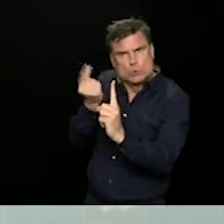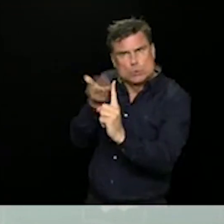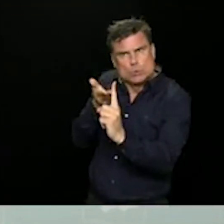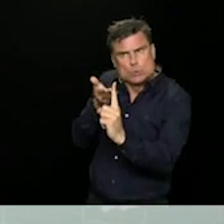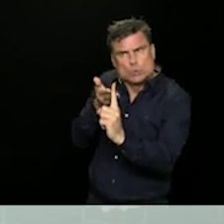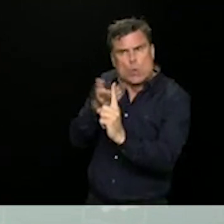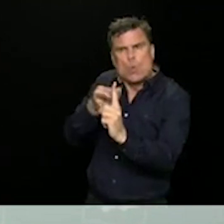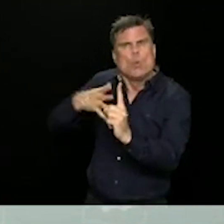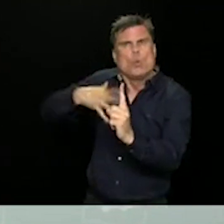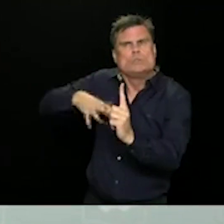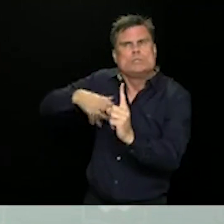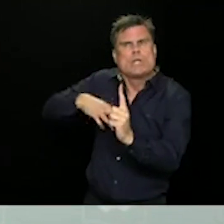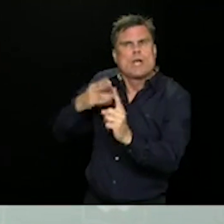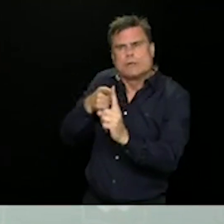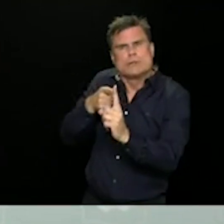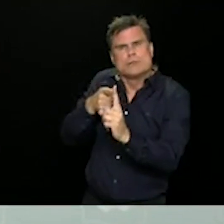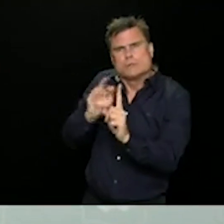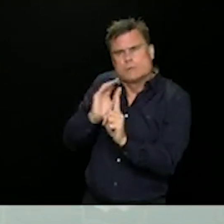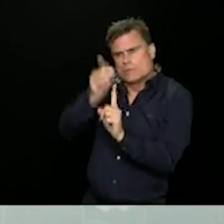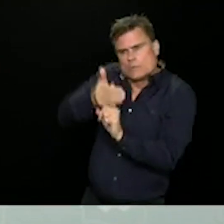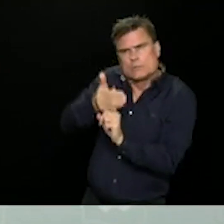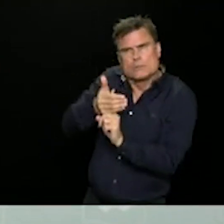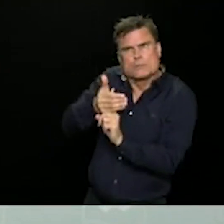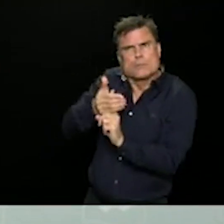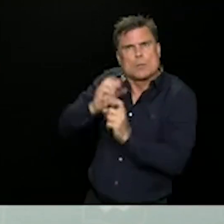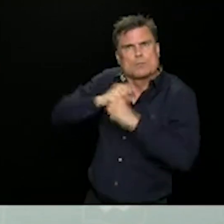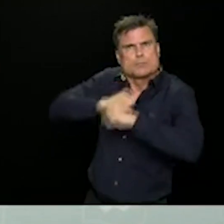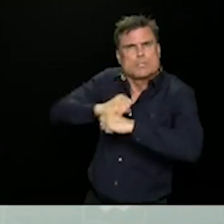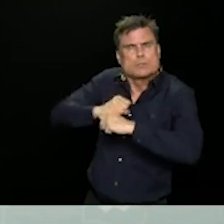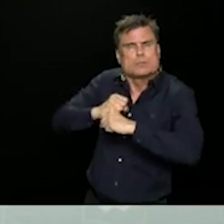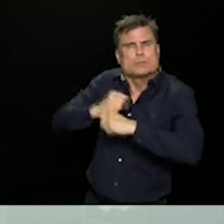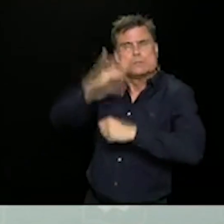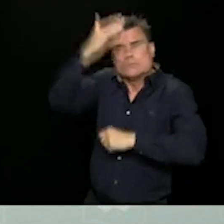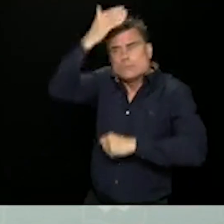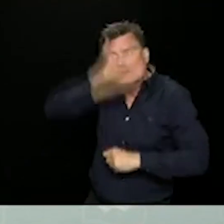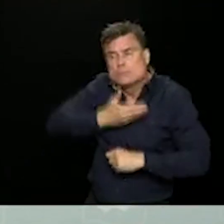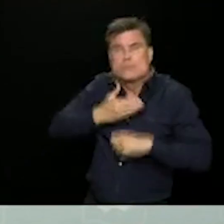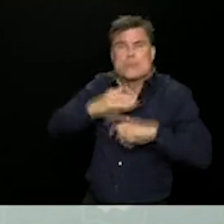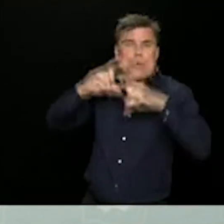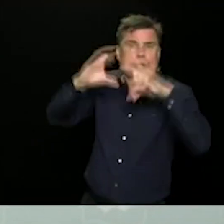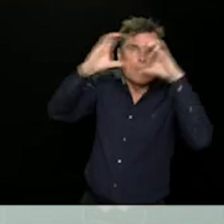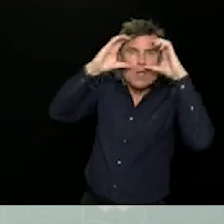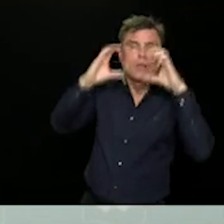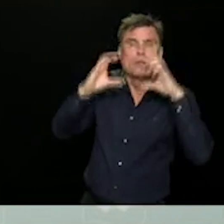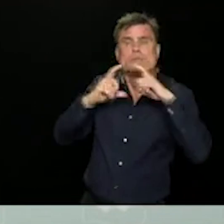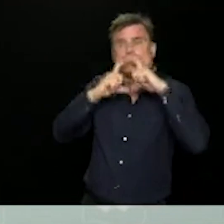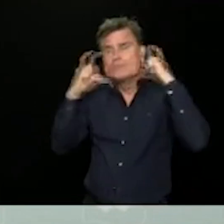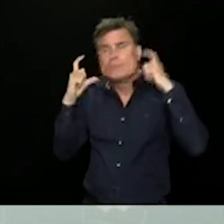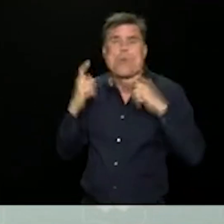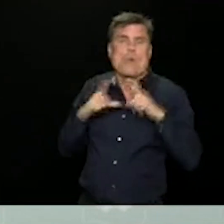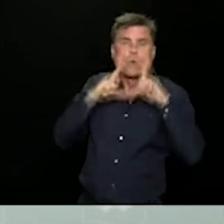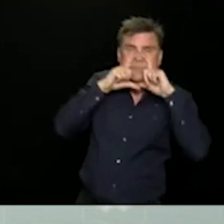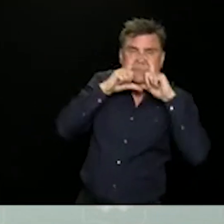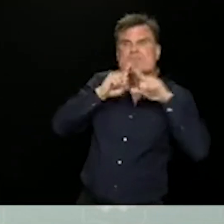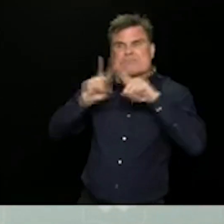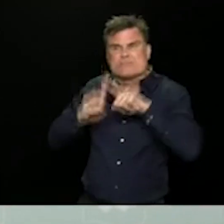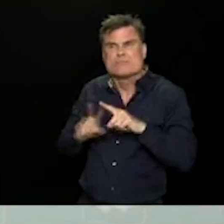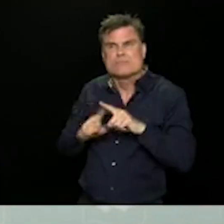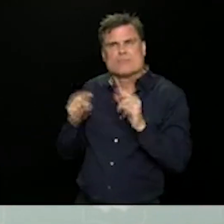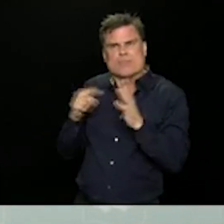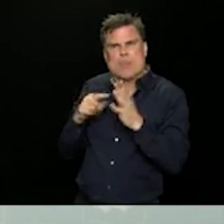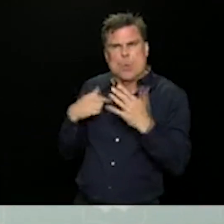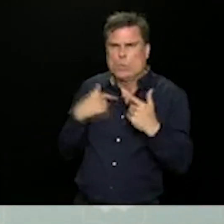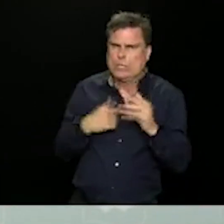manage it. And when we started to implement that protocol, we made sure that it was the appropriate things were there for people